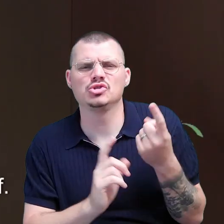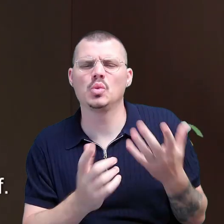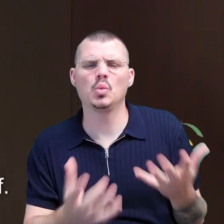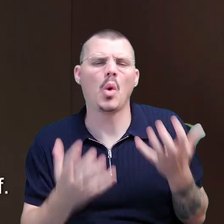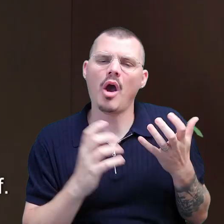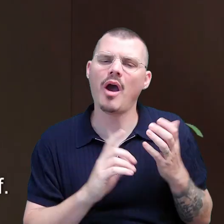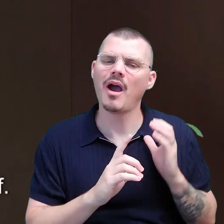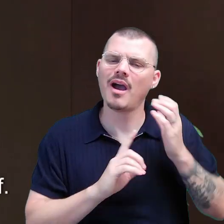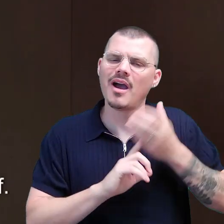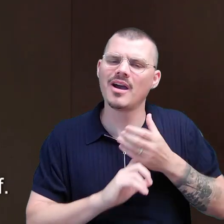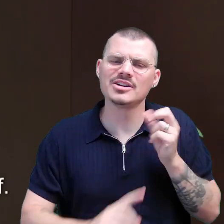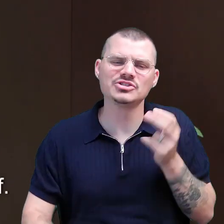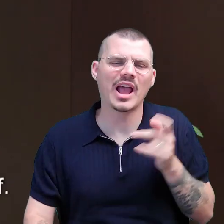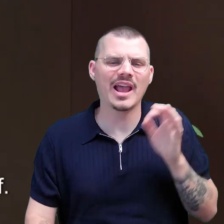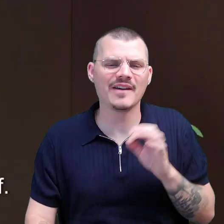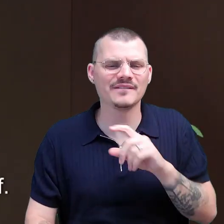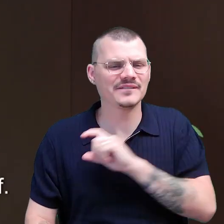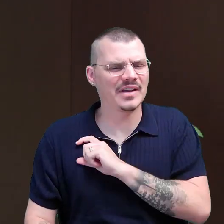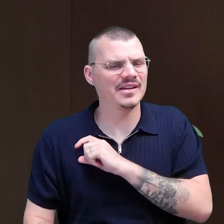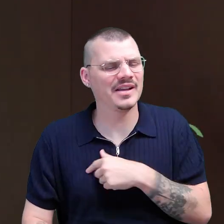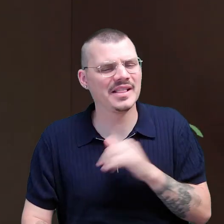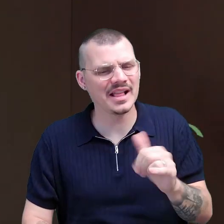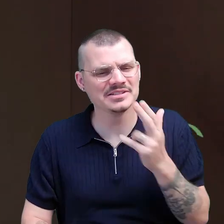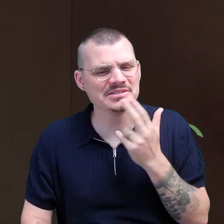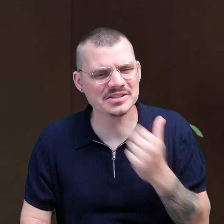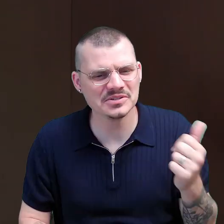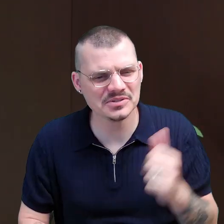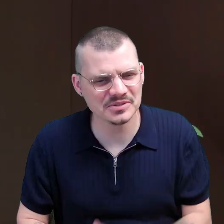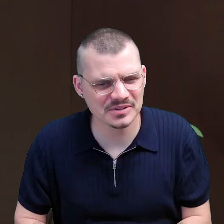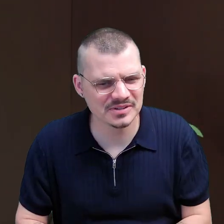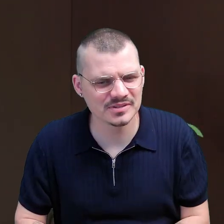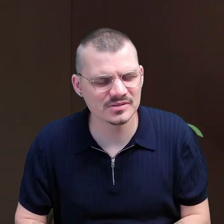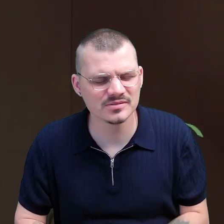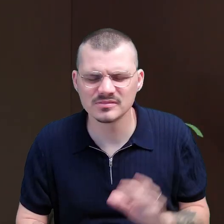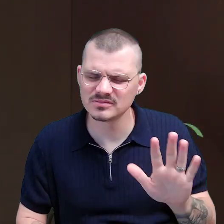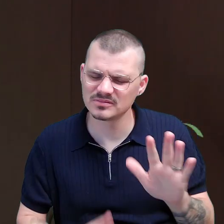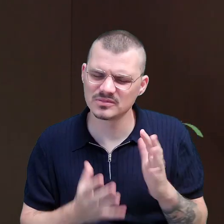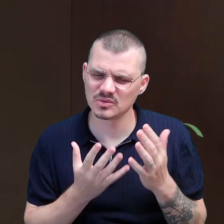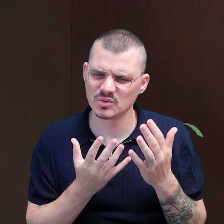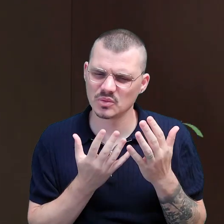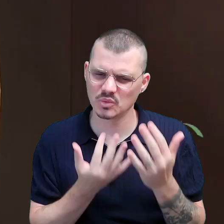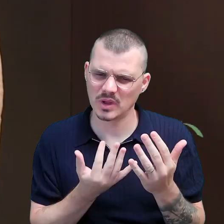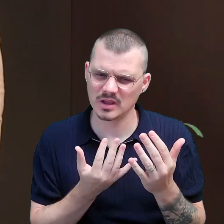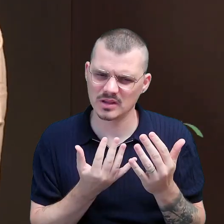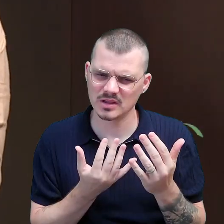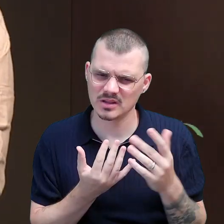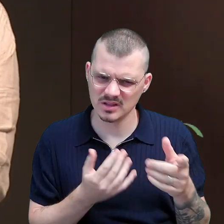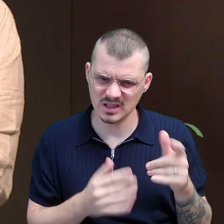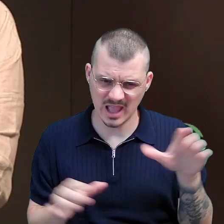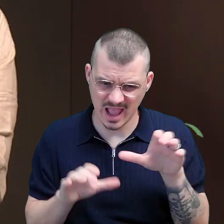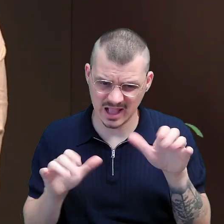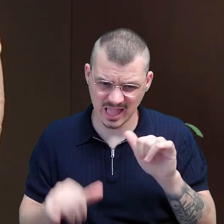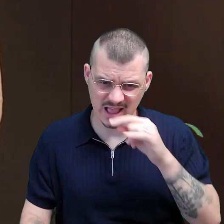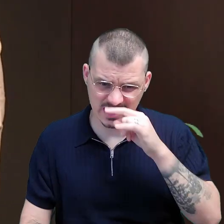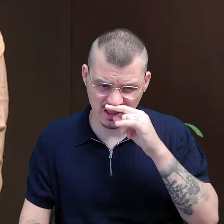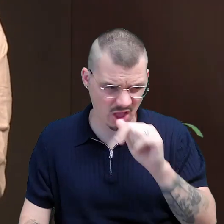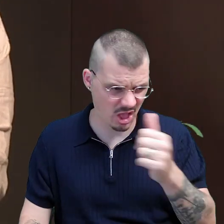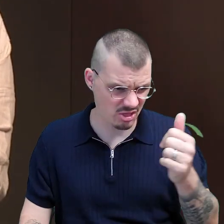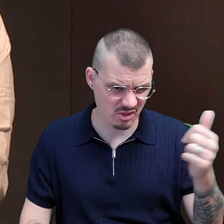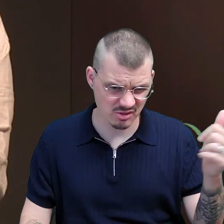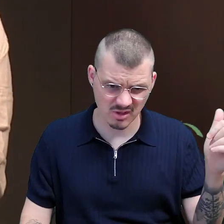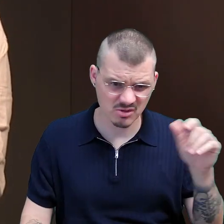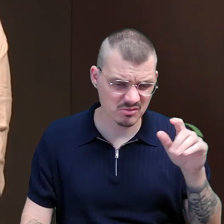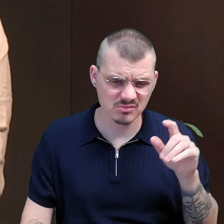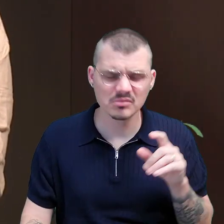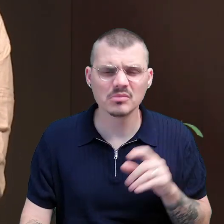well, he just wants to be the sheriff. Isn't that adorable? Well, wait a minute. Is he childlike in other